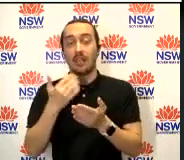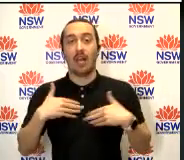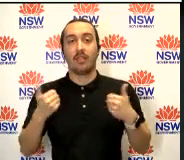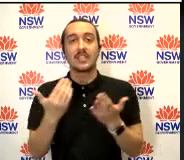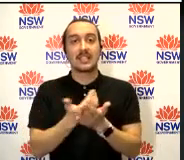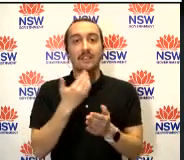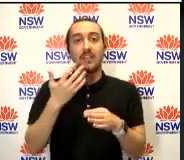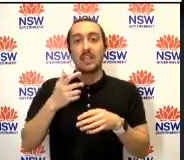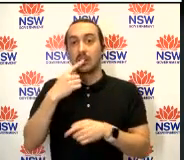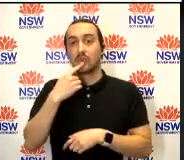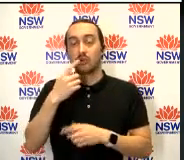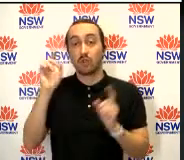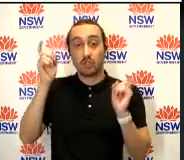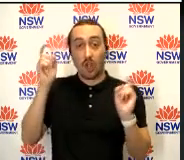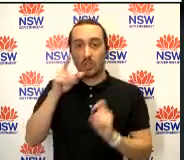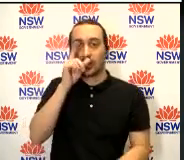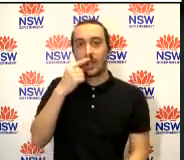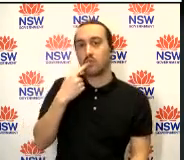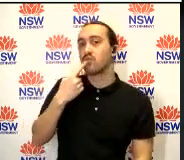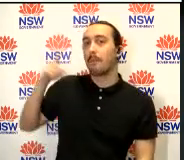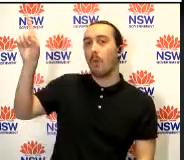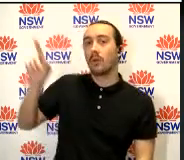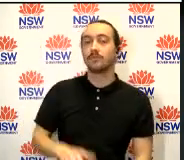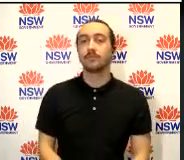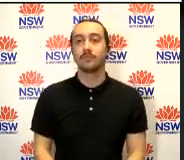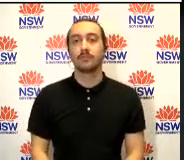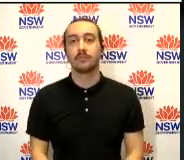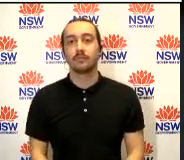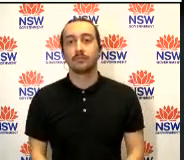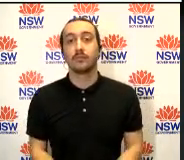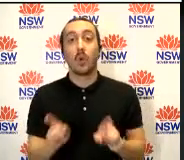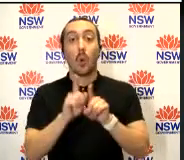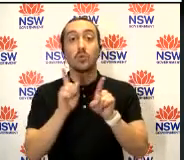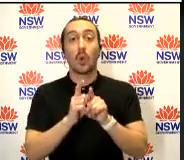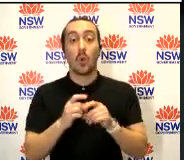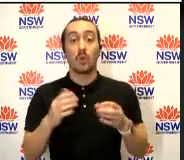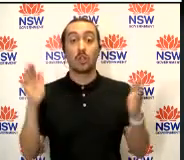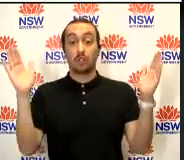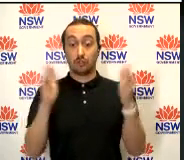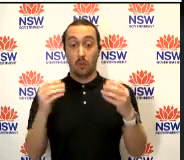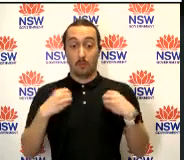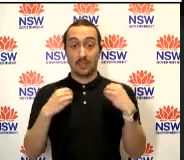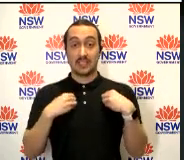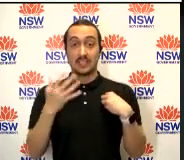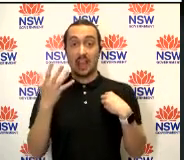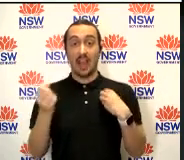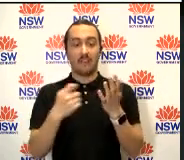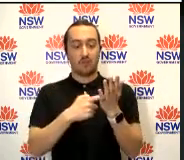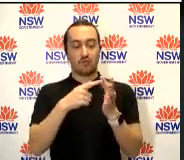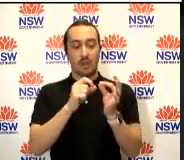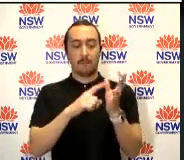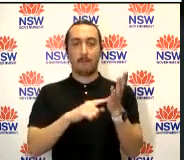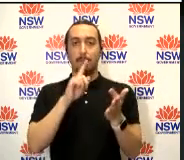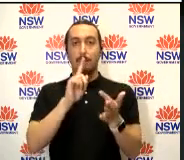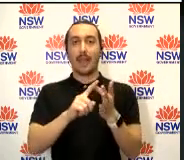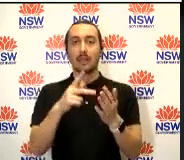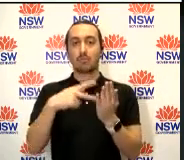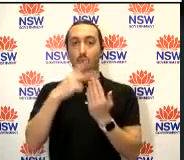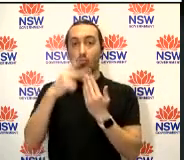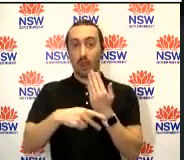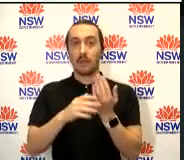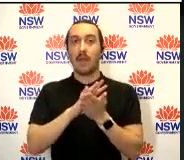provide financial assistance through our small business rebate program of $1,000 to purchase safety items to improve